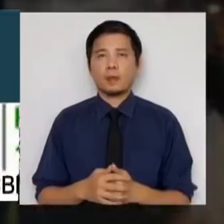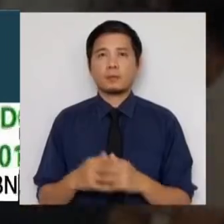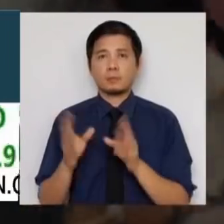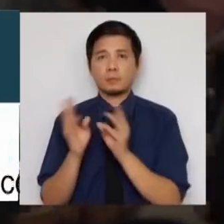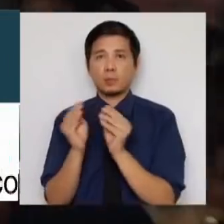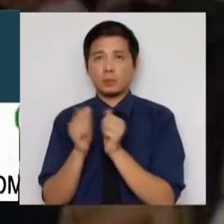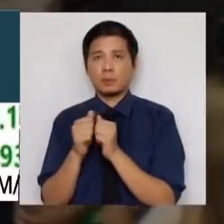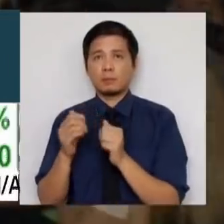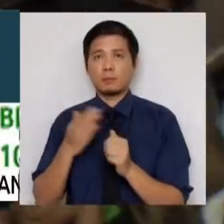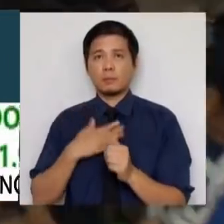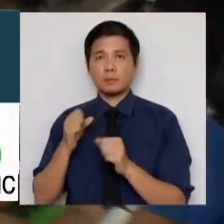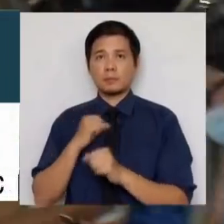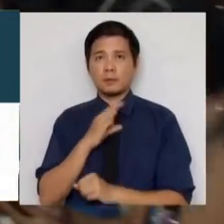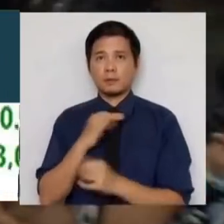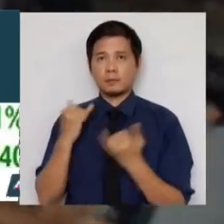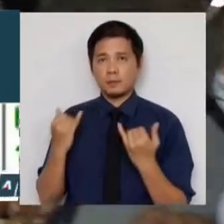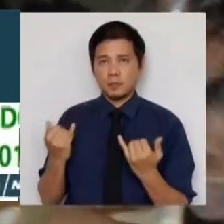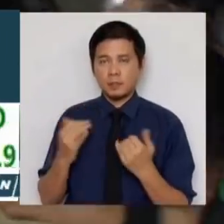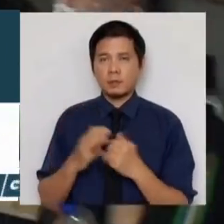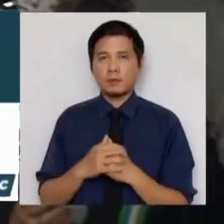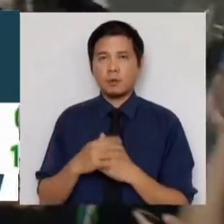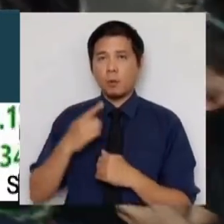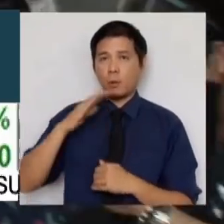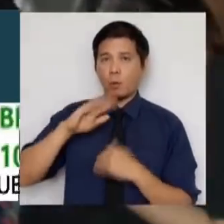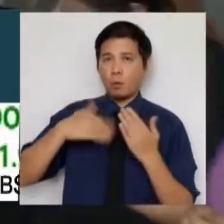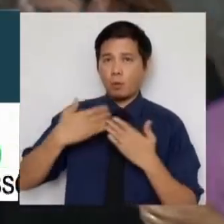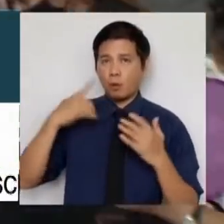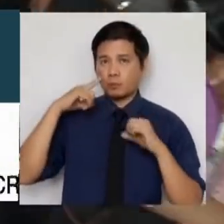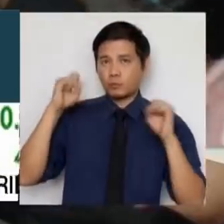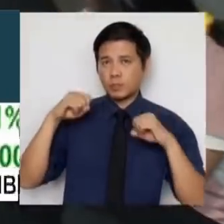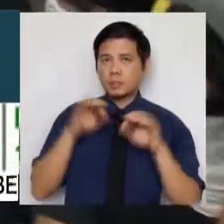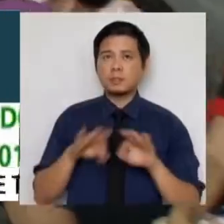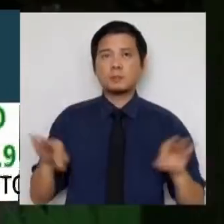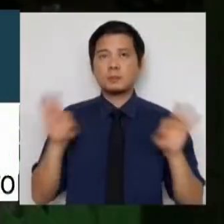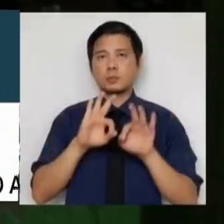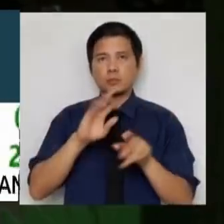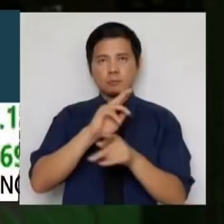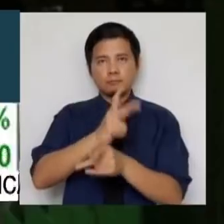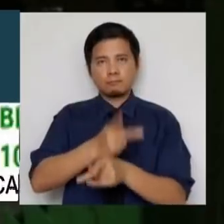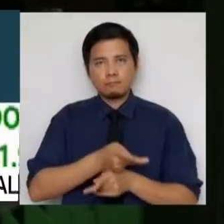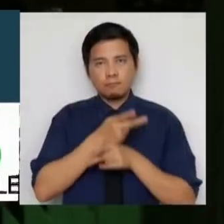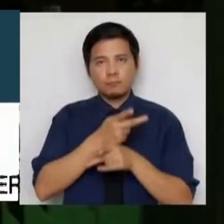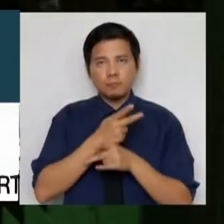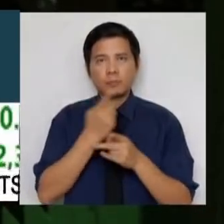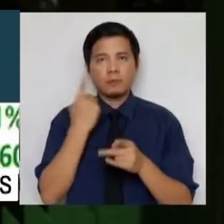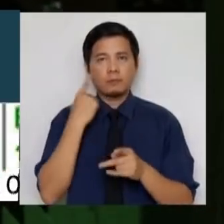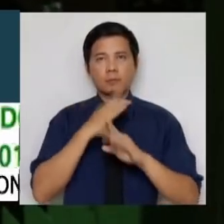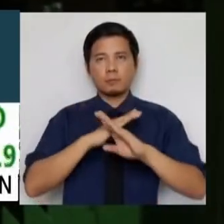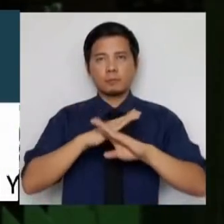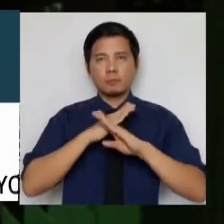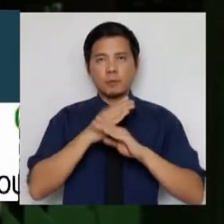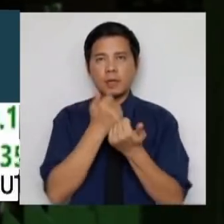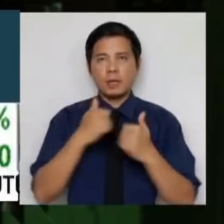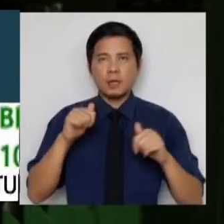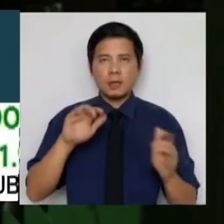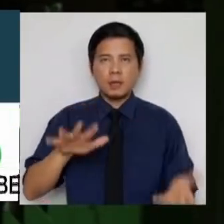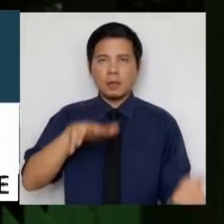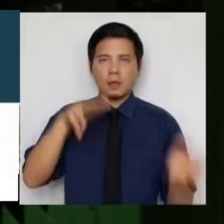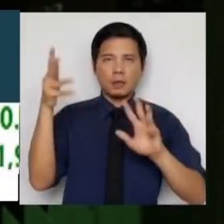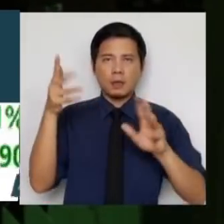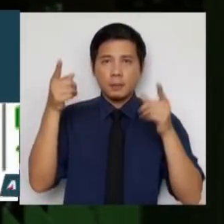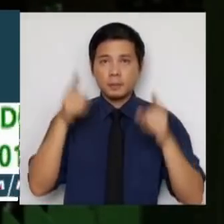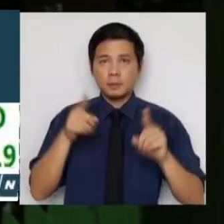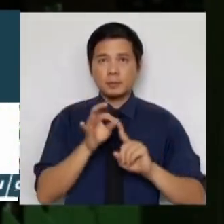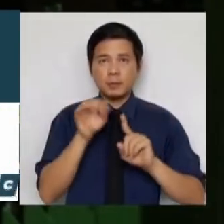them we all agree that we have to take extra steps to prevent similar incidences from happening, especially in our very, very